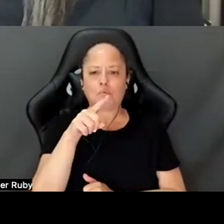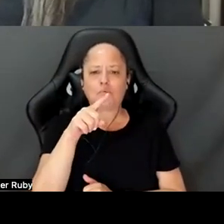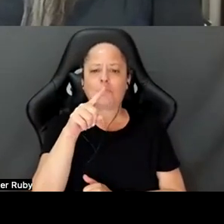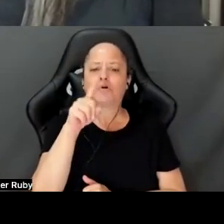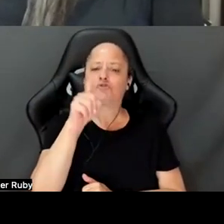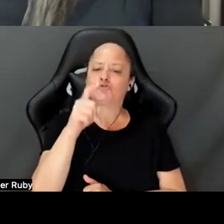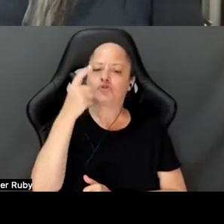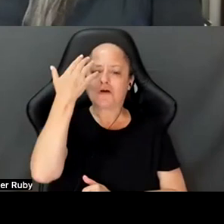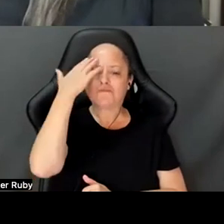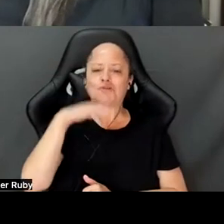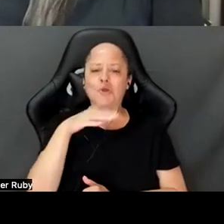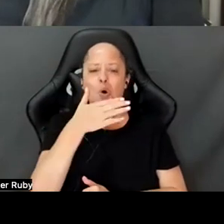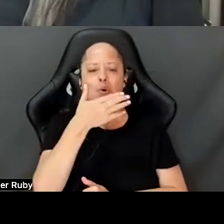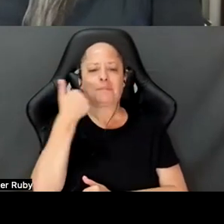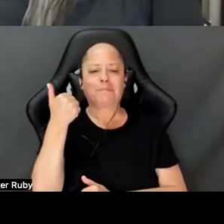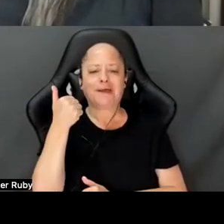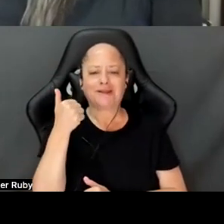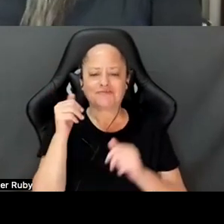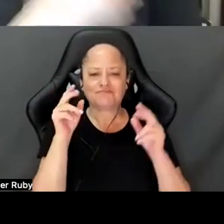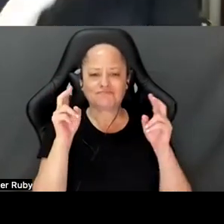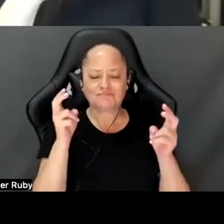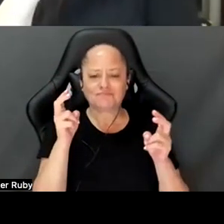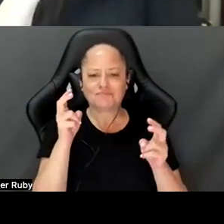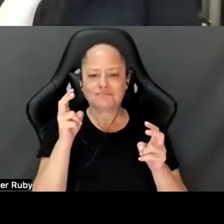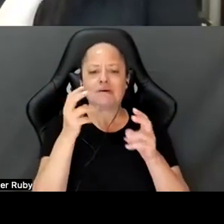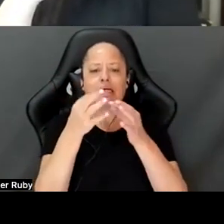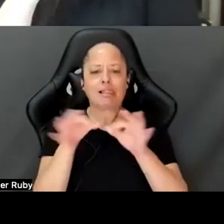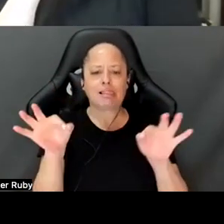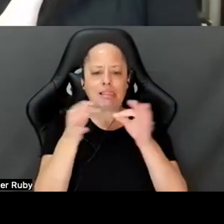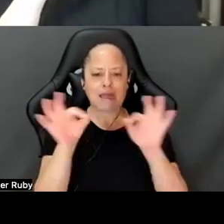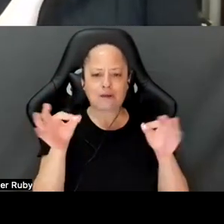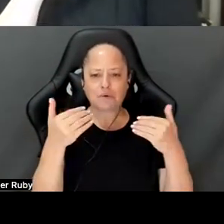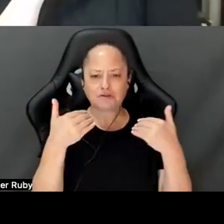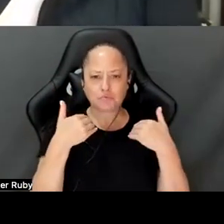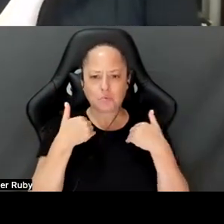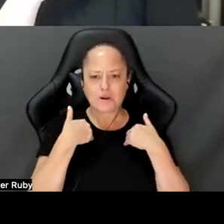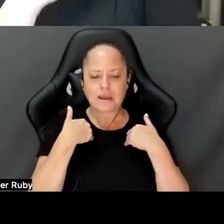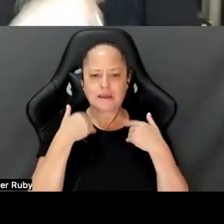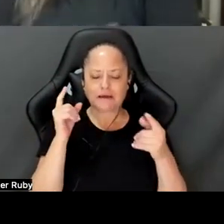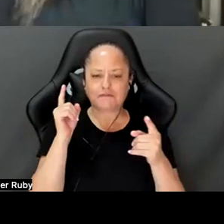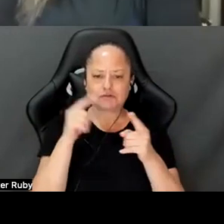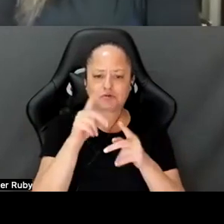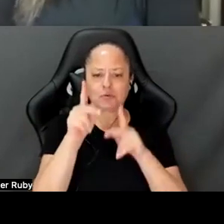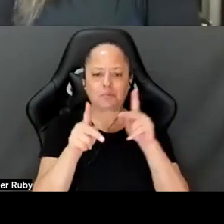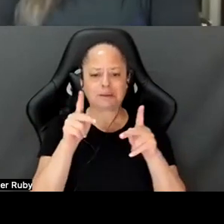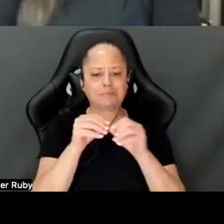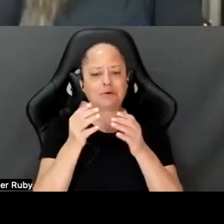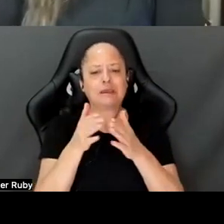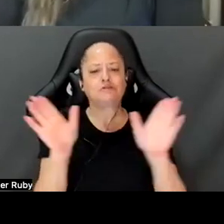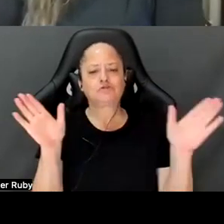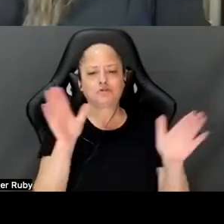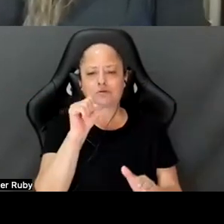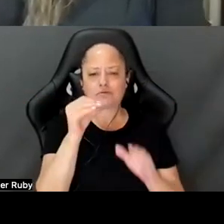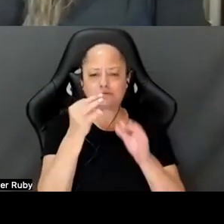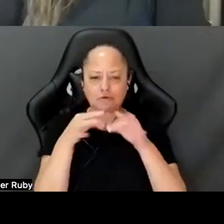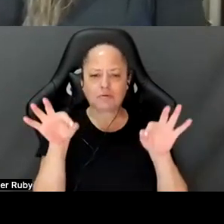known better. And so I do think that the language that we have towards people in general is so important,